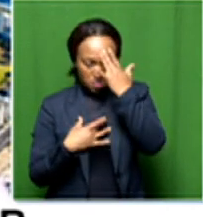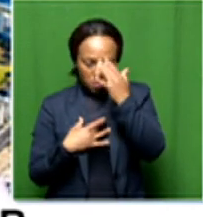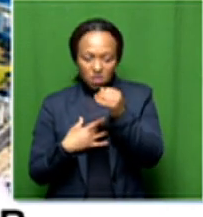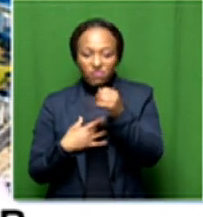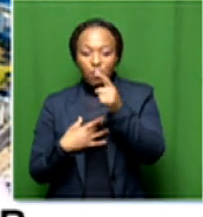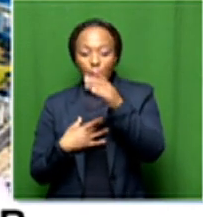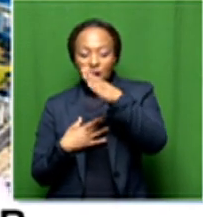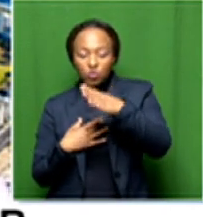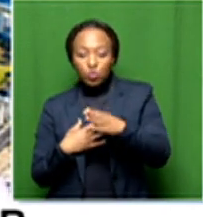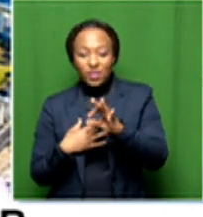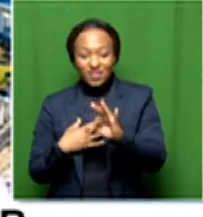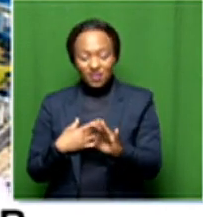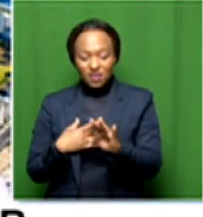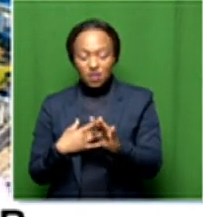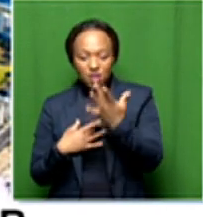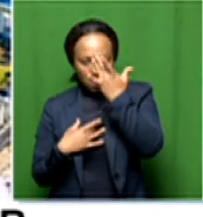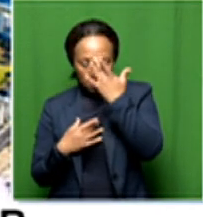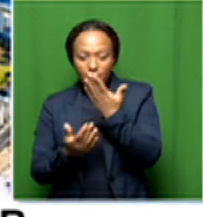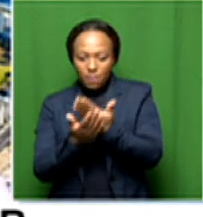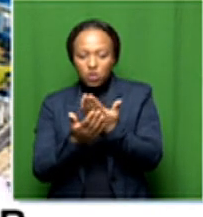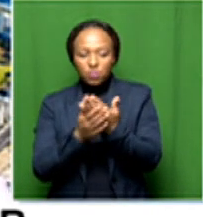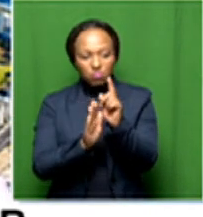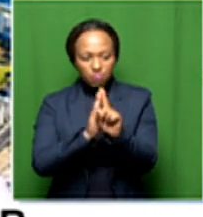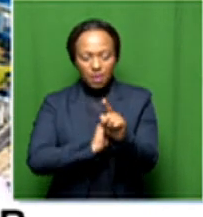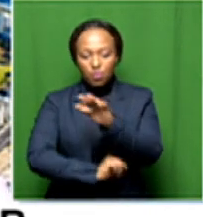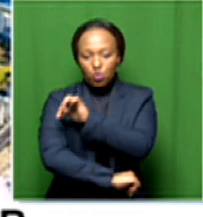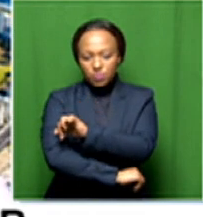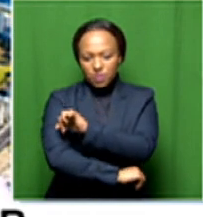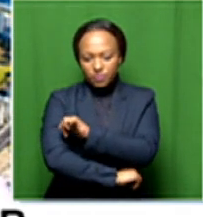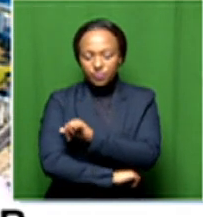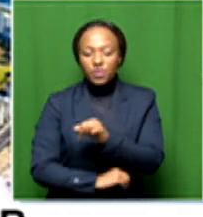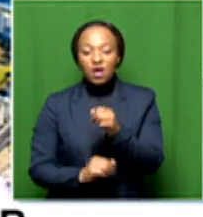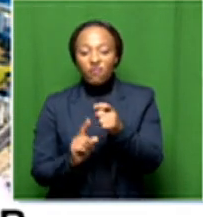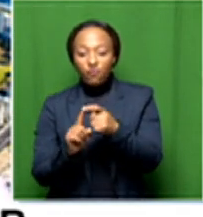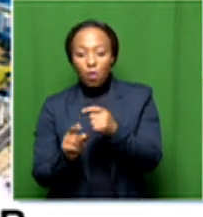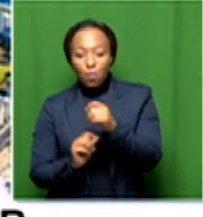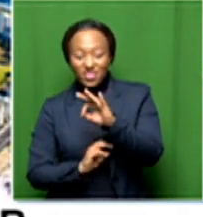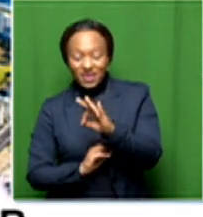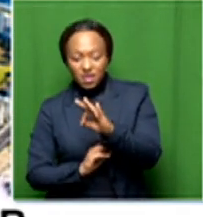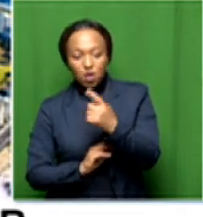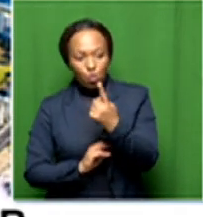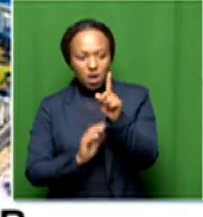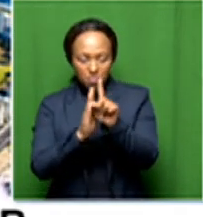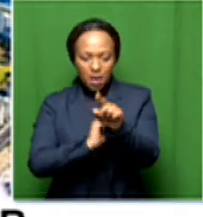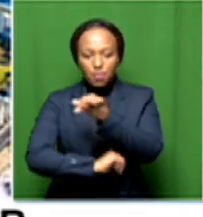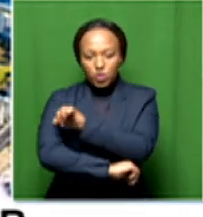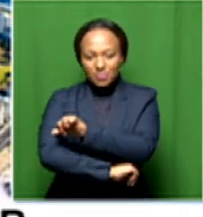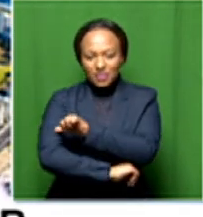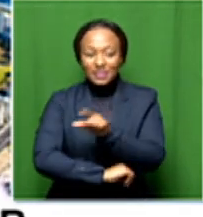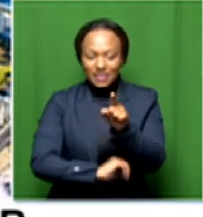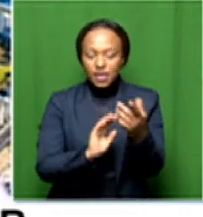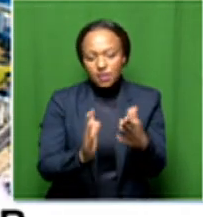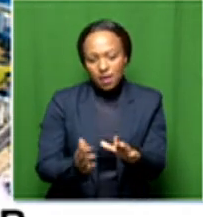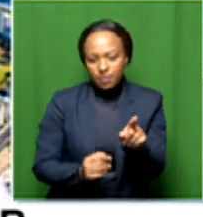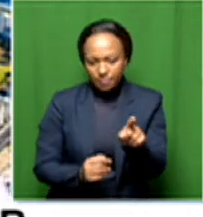3 of such individuals end up landing in hospital, and about 1 in 3 of such people who land in hospital